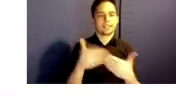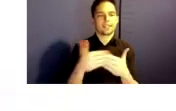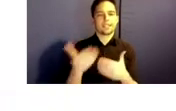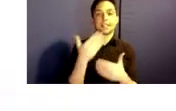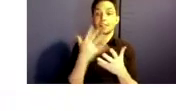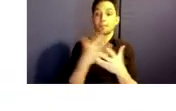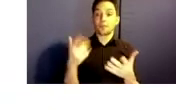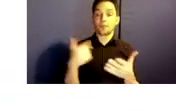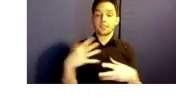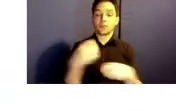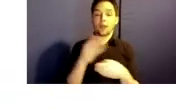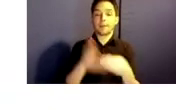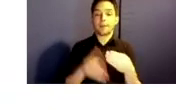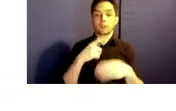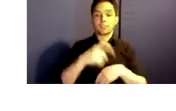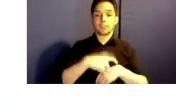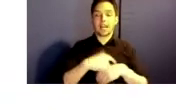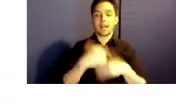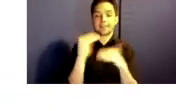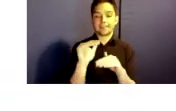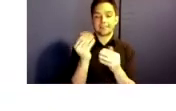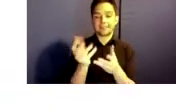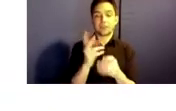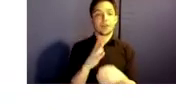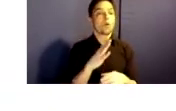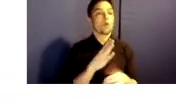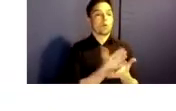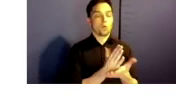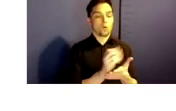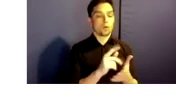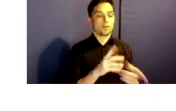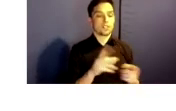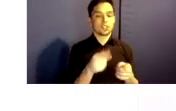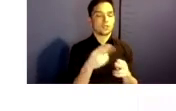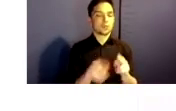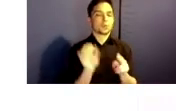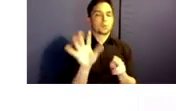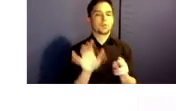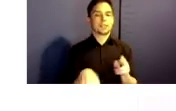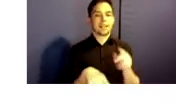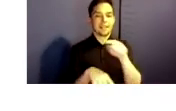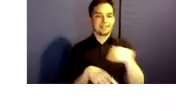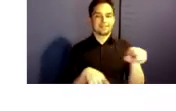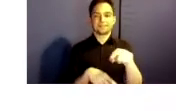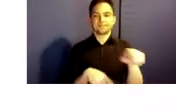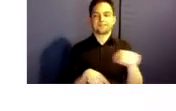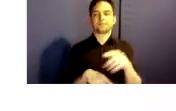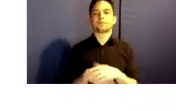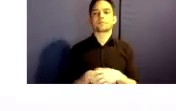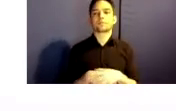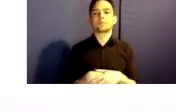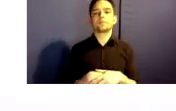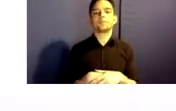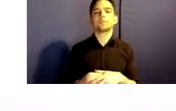to wrap up for time, Dr. Okay, Langar. sure. Just this, it's the